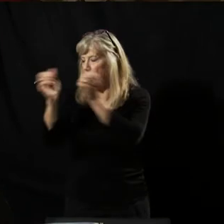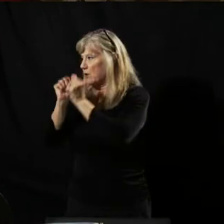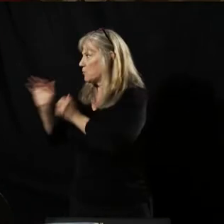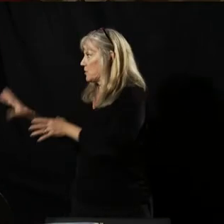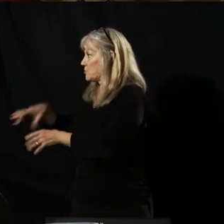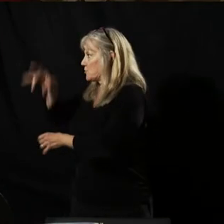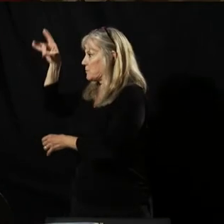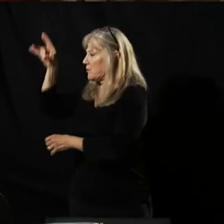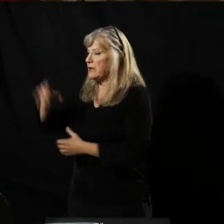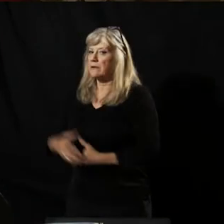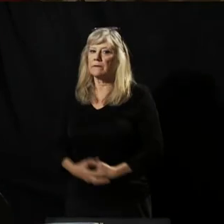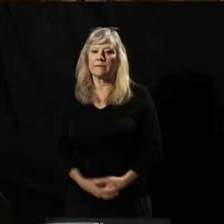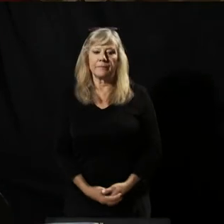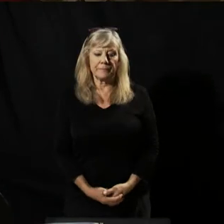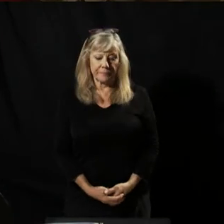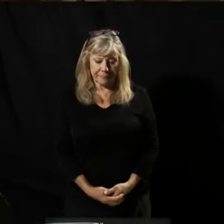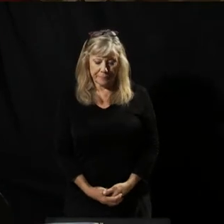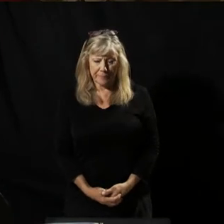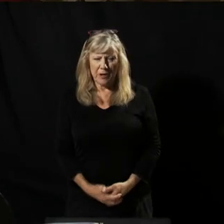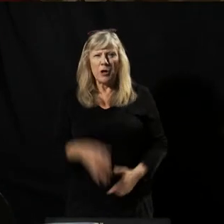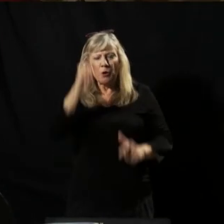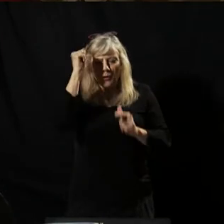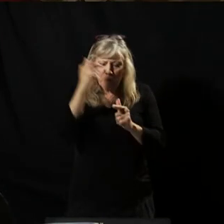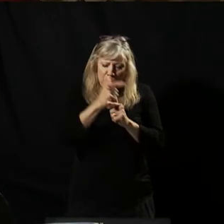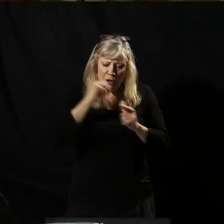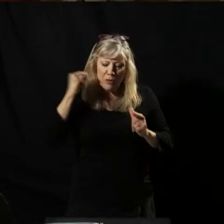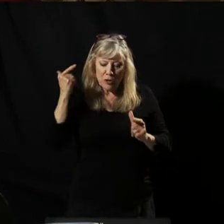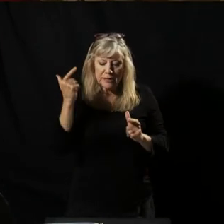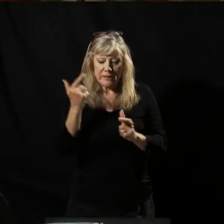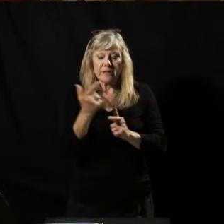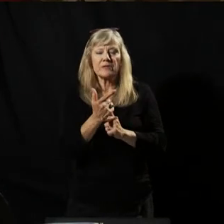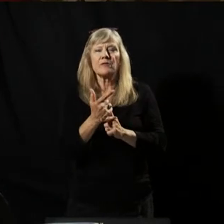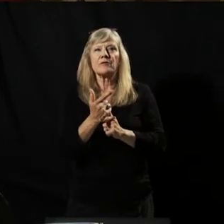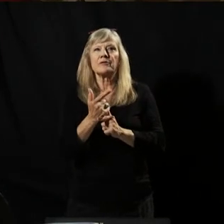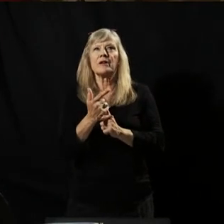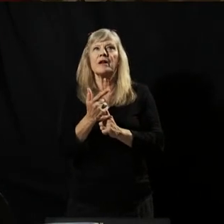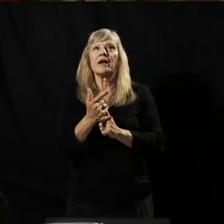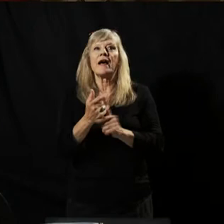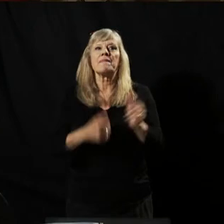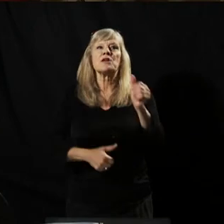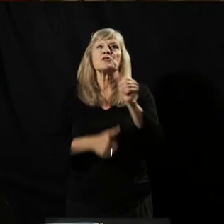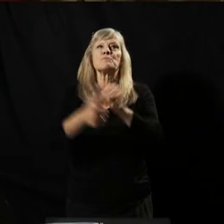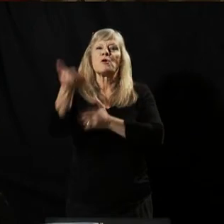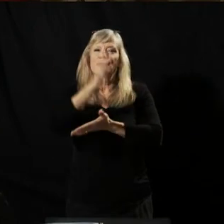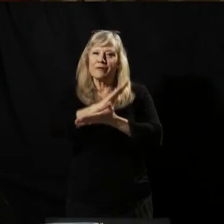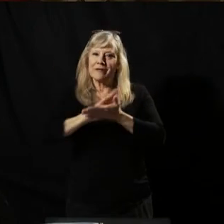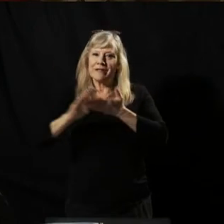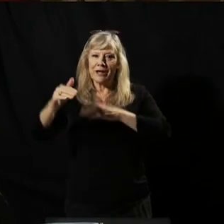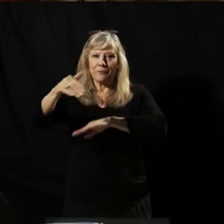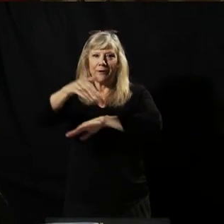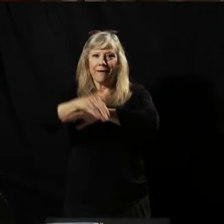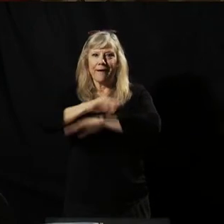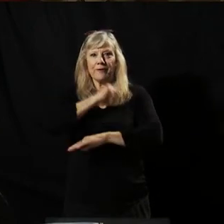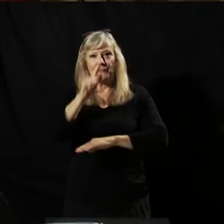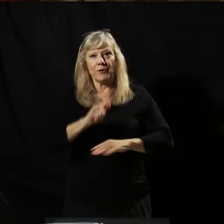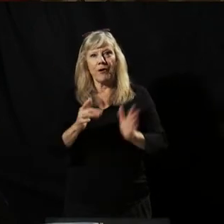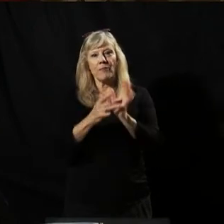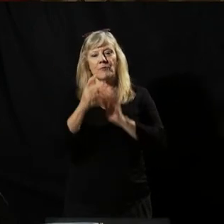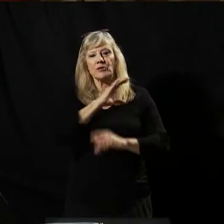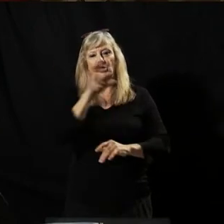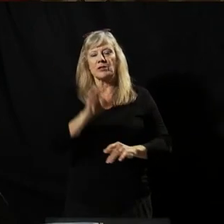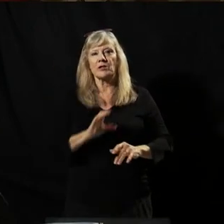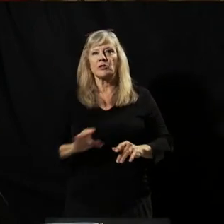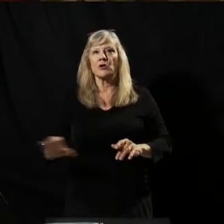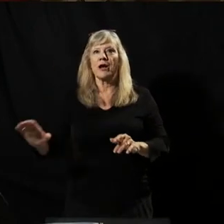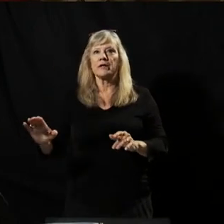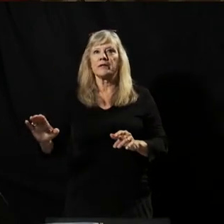your spirit. Dear brothers and sisters, on this most sacred night, in which our Lord Jesus Christ passed